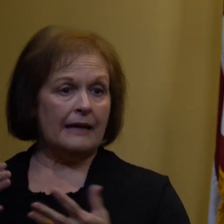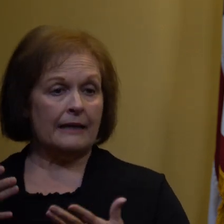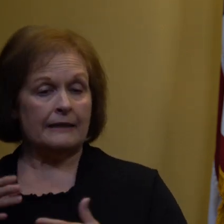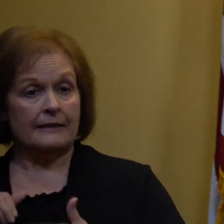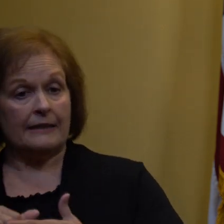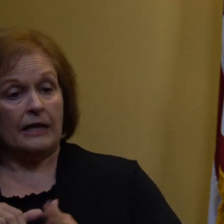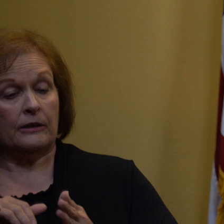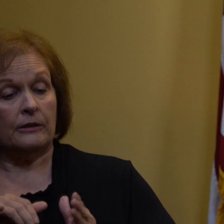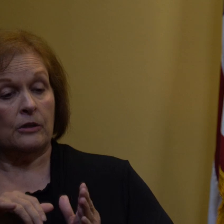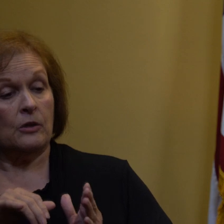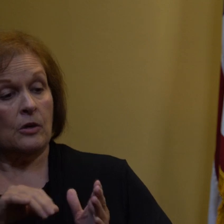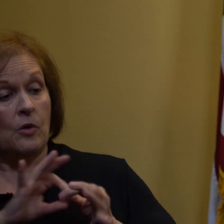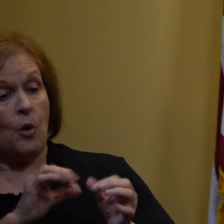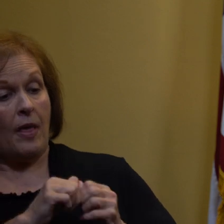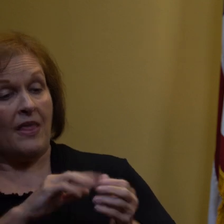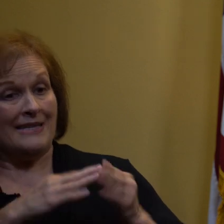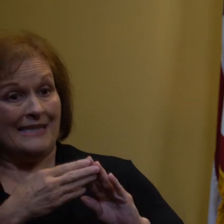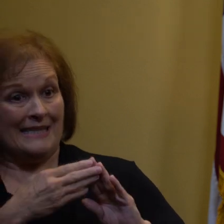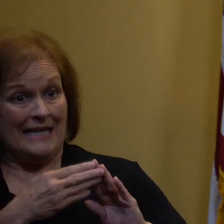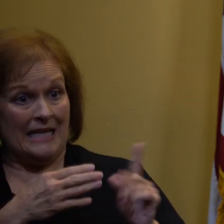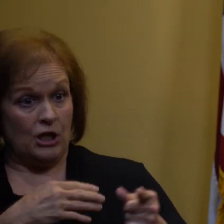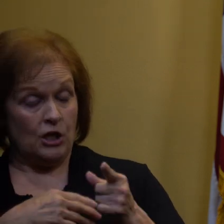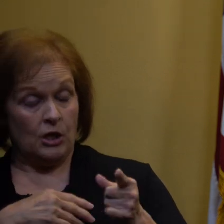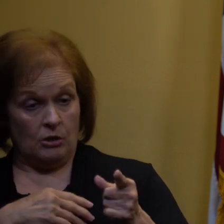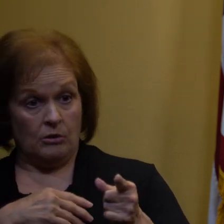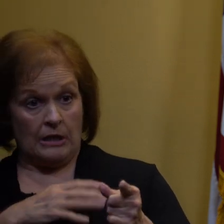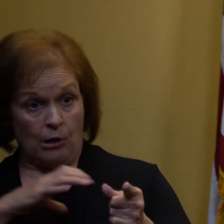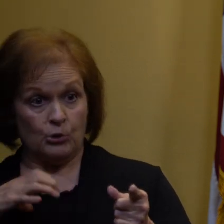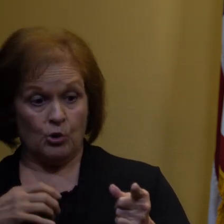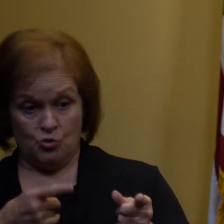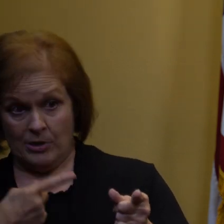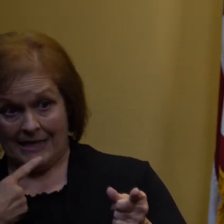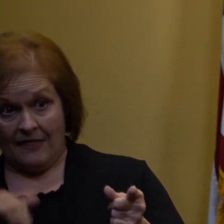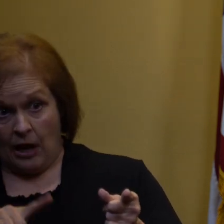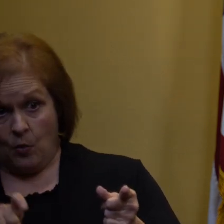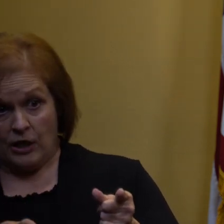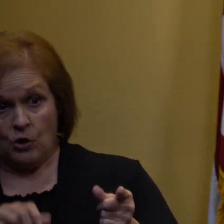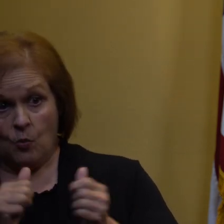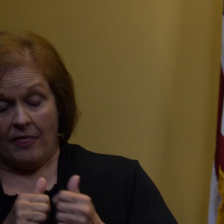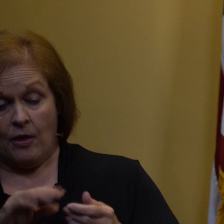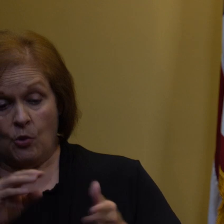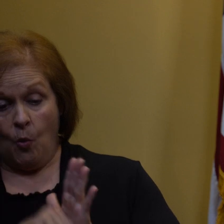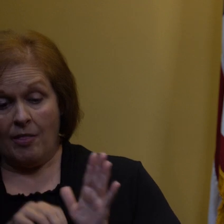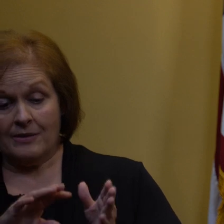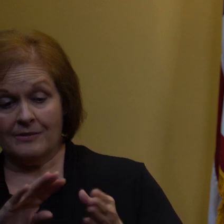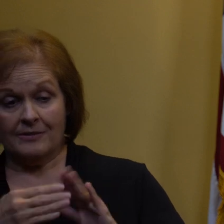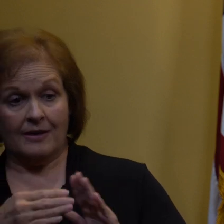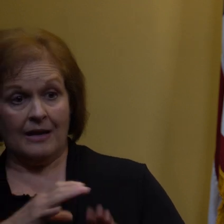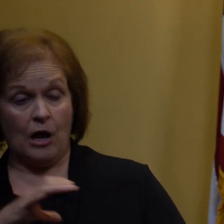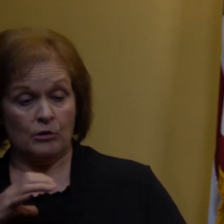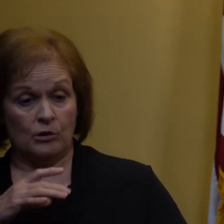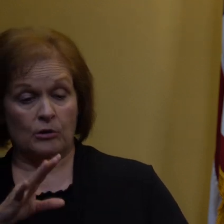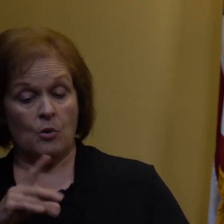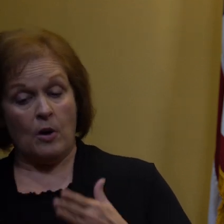the New Orleans City Council. So I would say you set that question right there with the New Orleans City Council. But as it relates to the